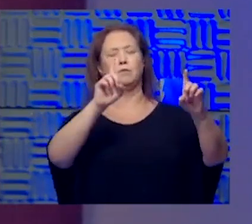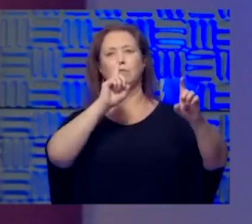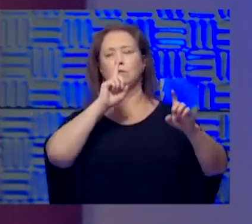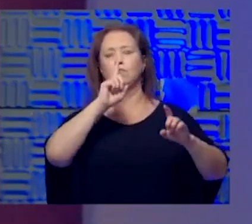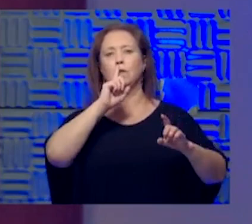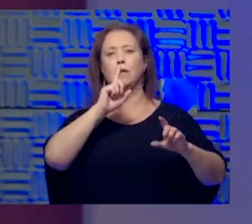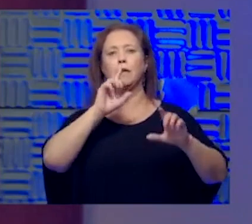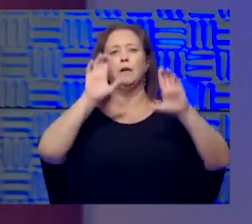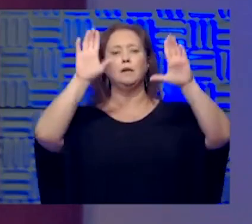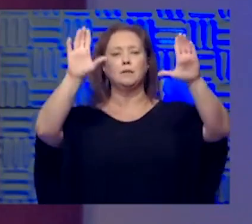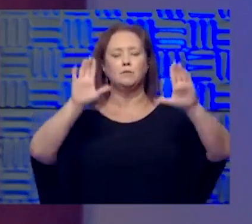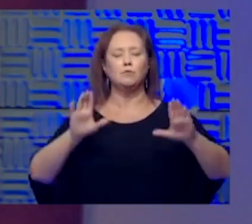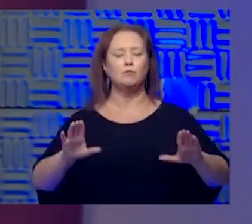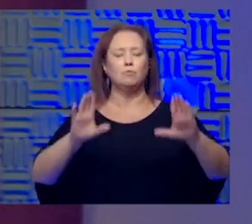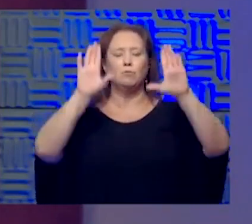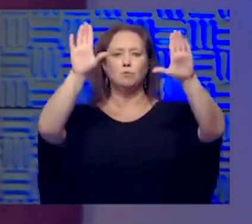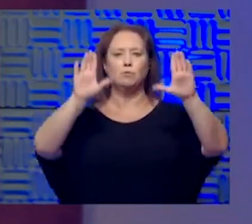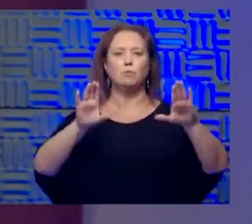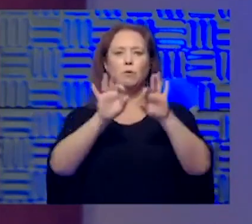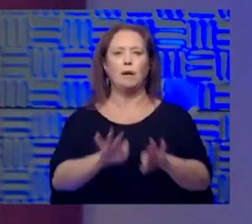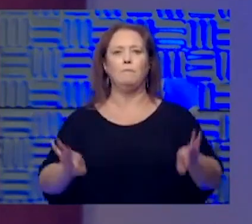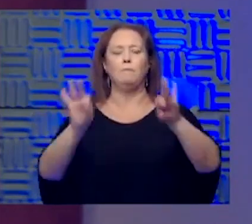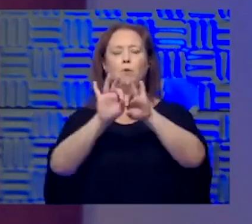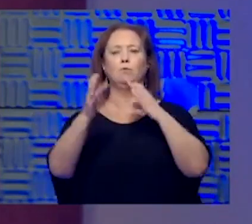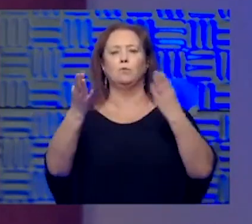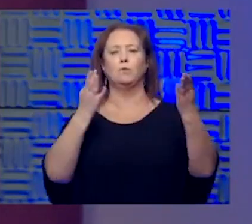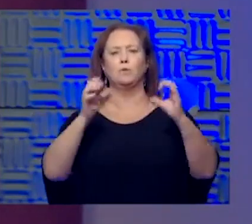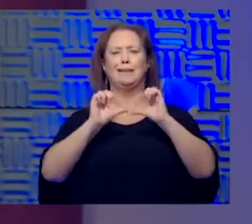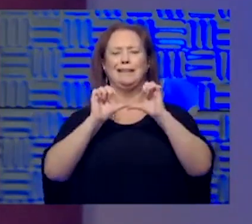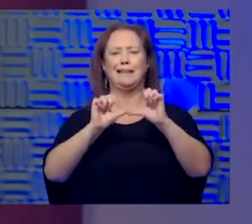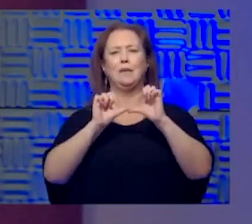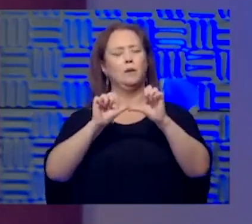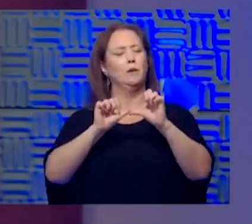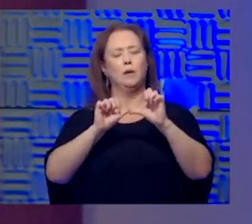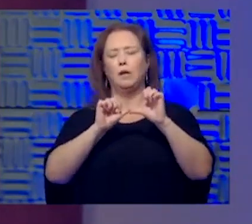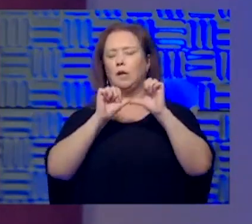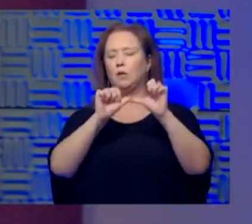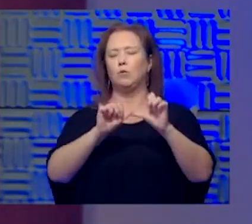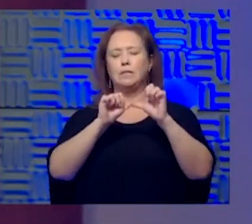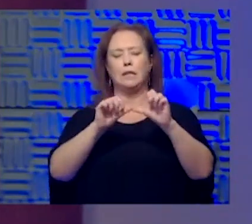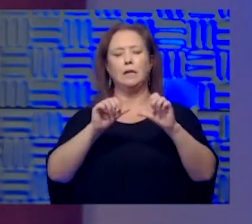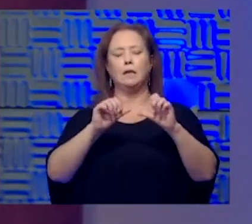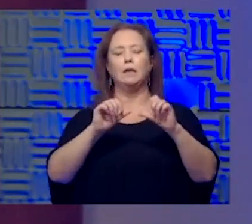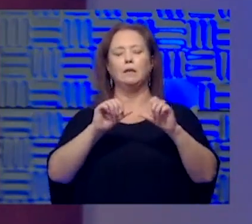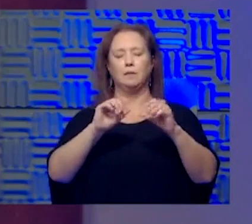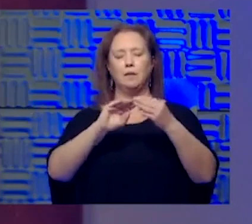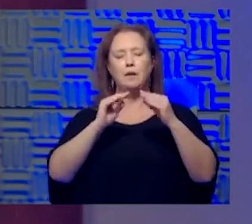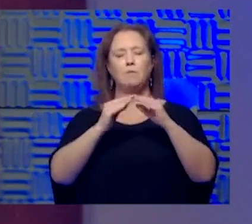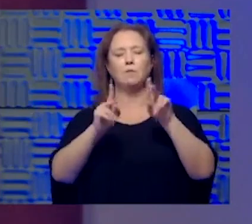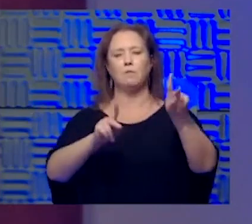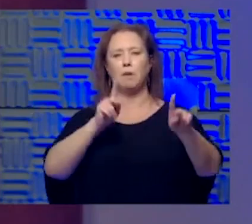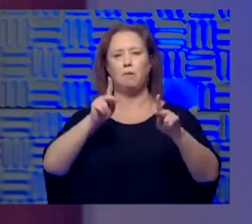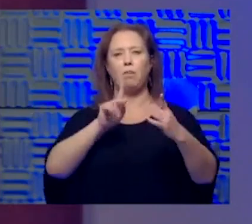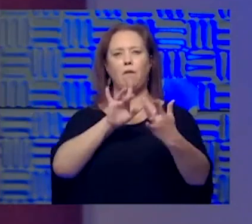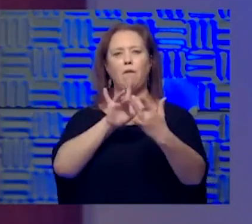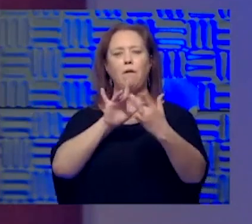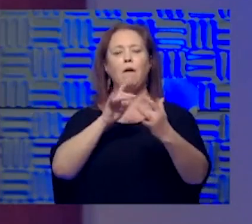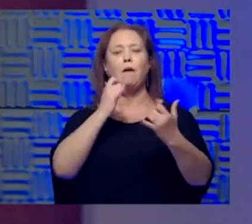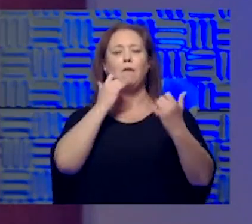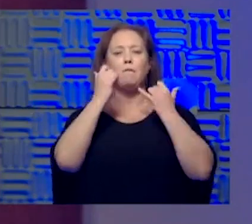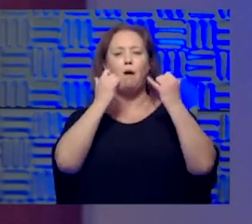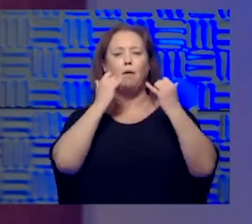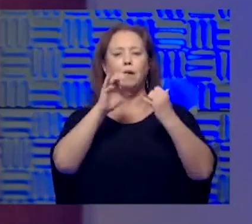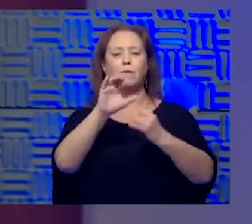super important service. We really got to keep increasing the numbers of people doing that, and it's going to go on